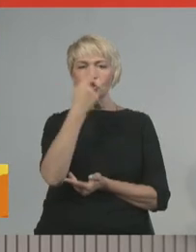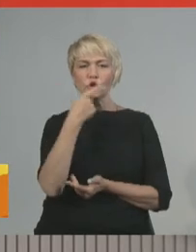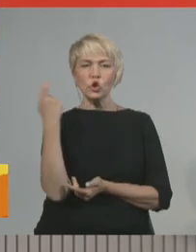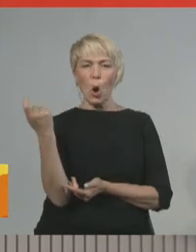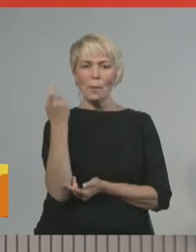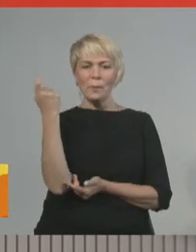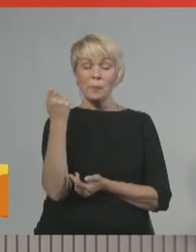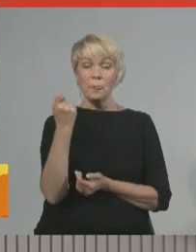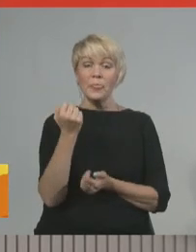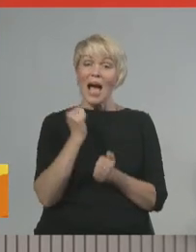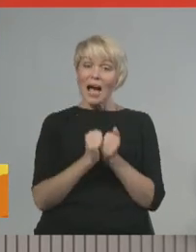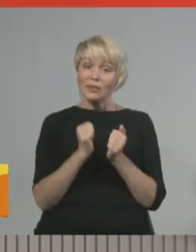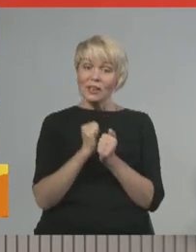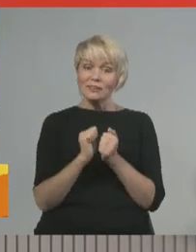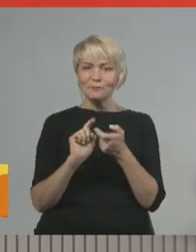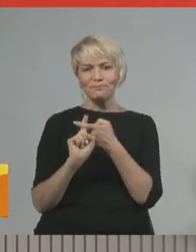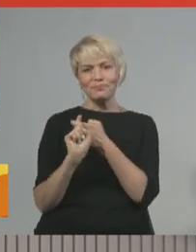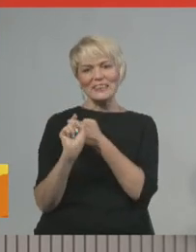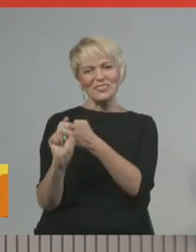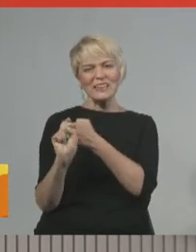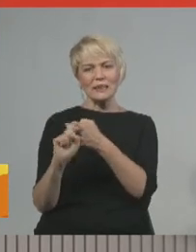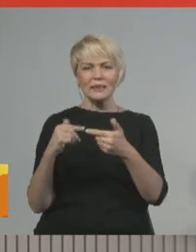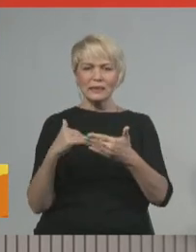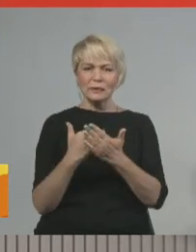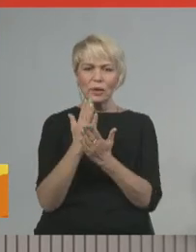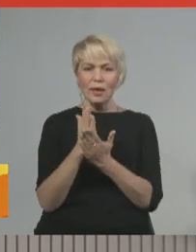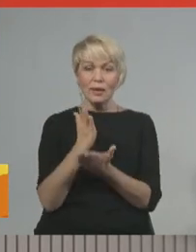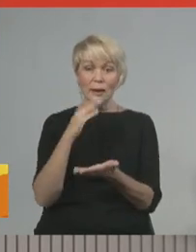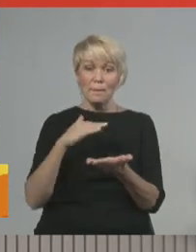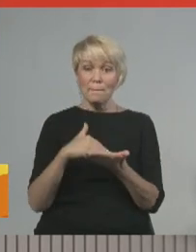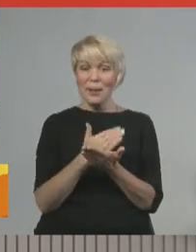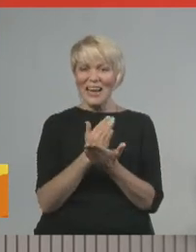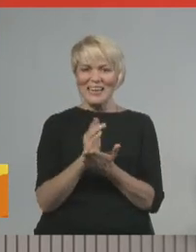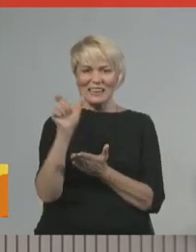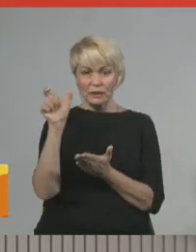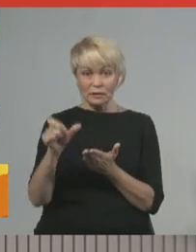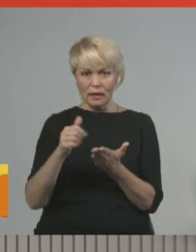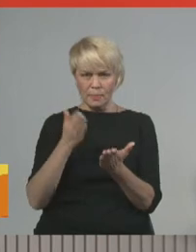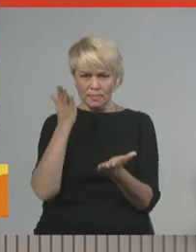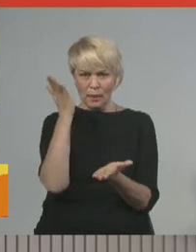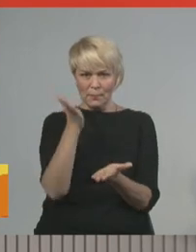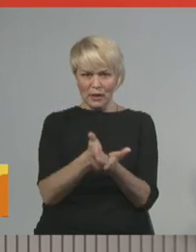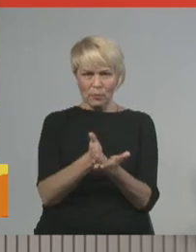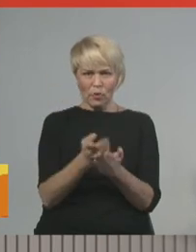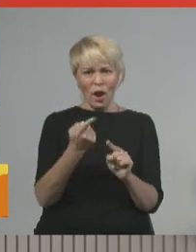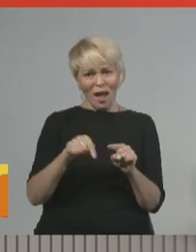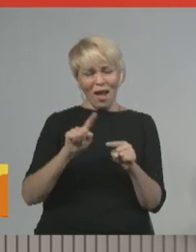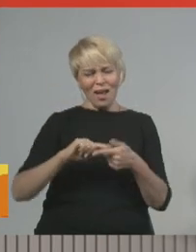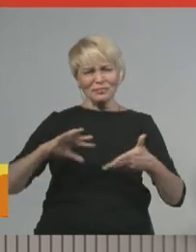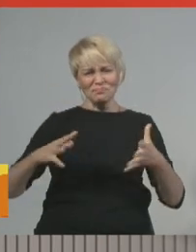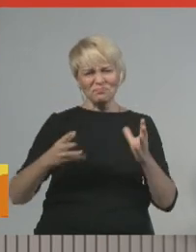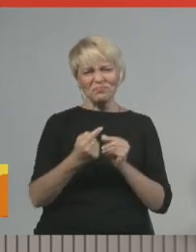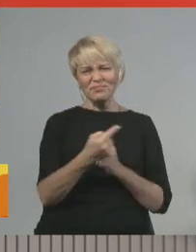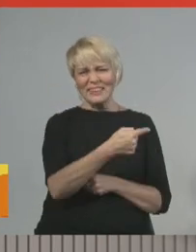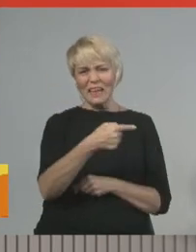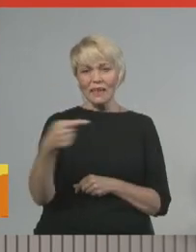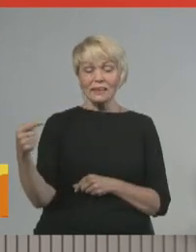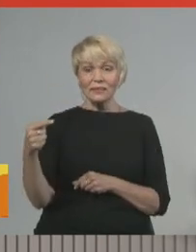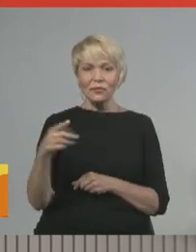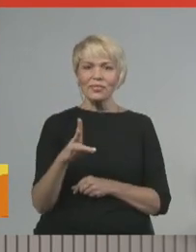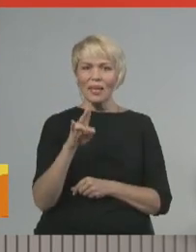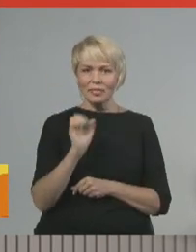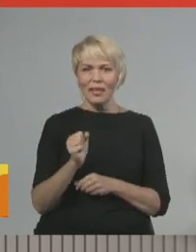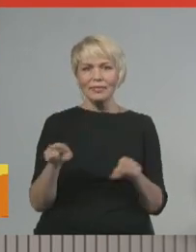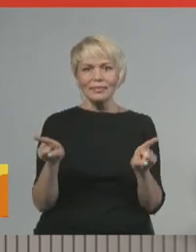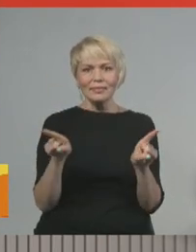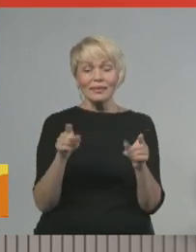influence of their owners which are most probably somehow related to politics and it would hall